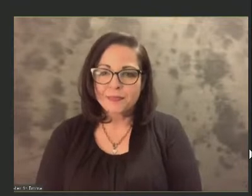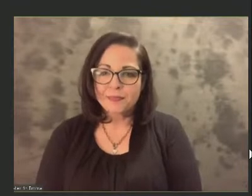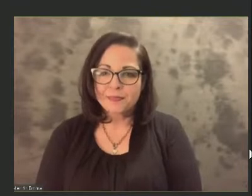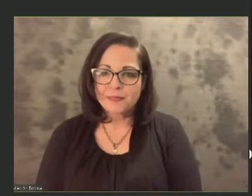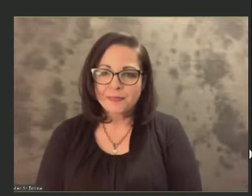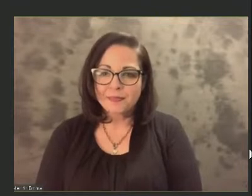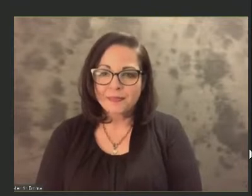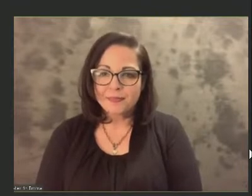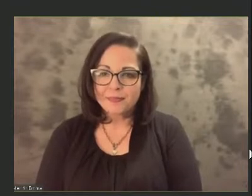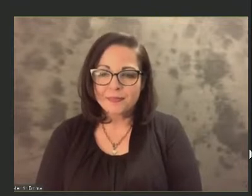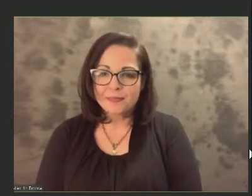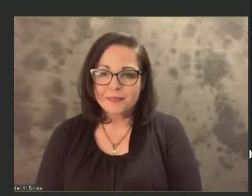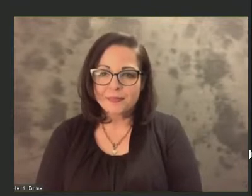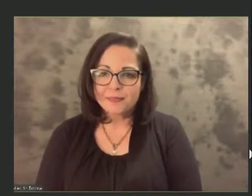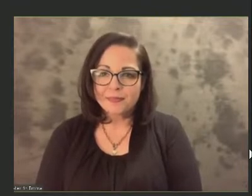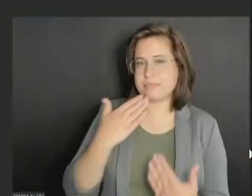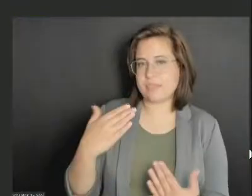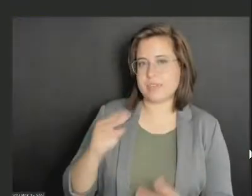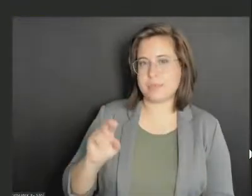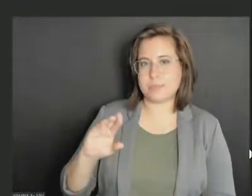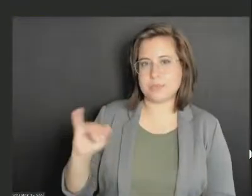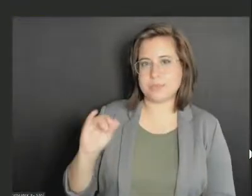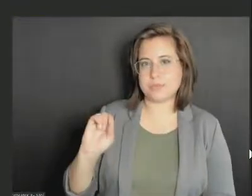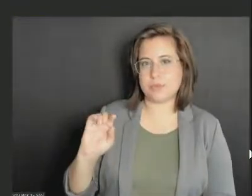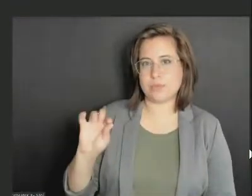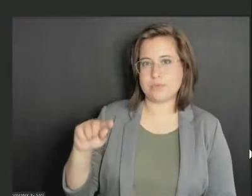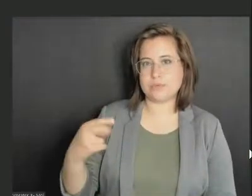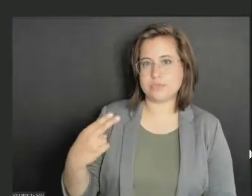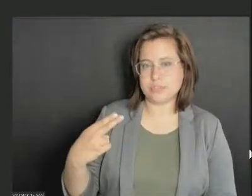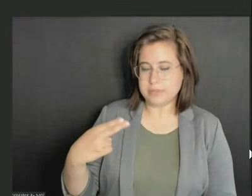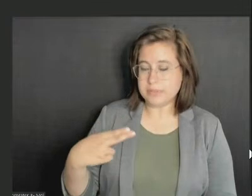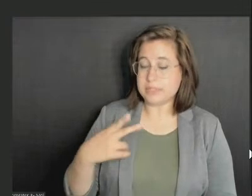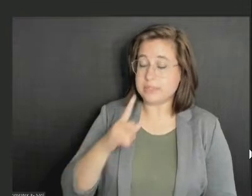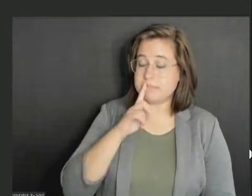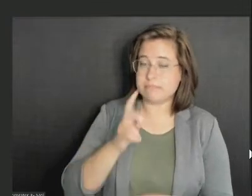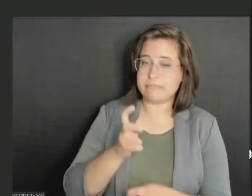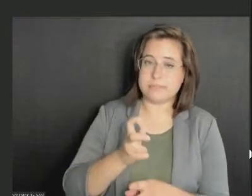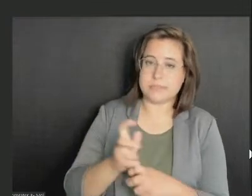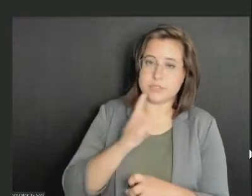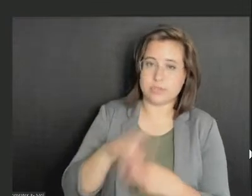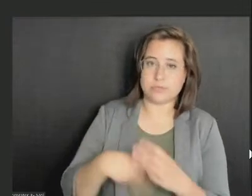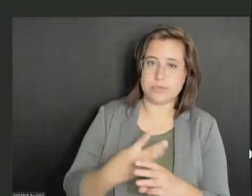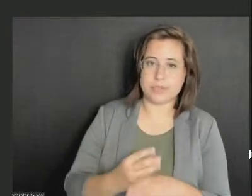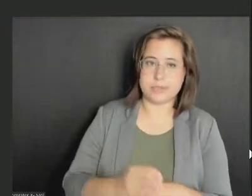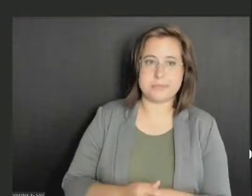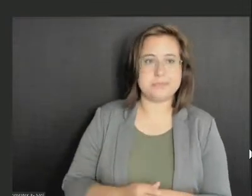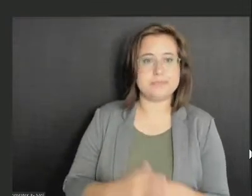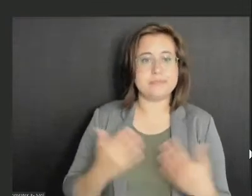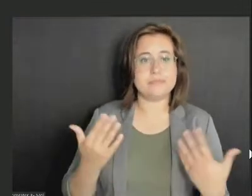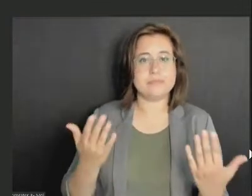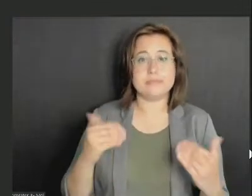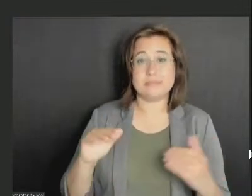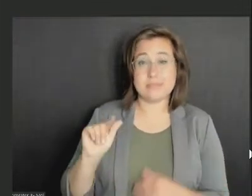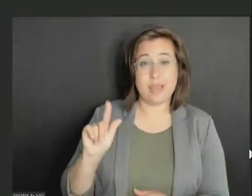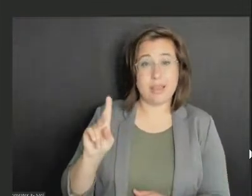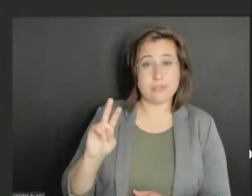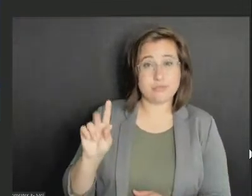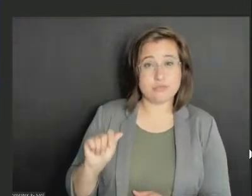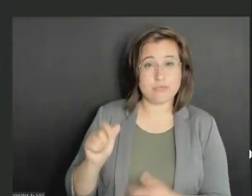Thank you, Mr. Joseph. It's harsh realities. Ms. Alvarez, should we try again?